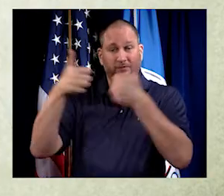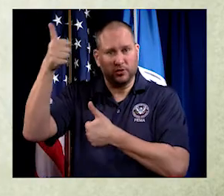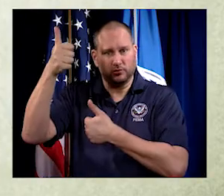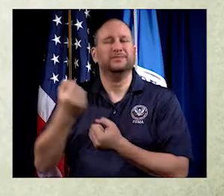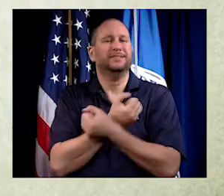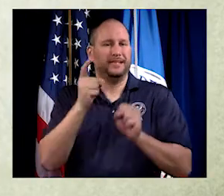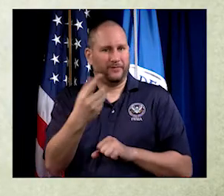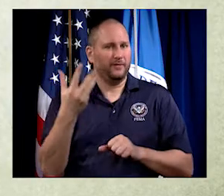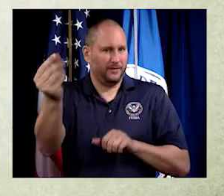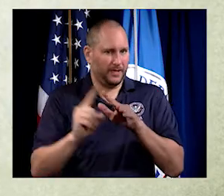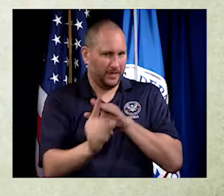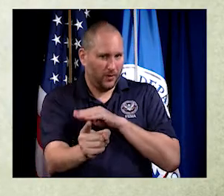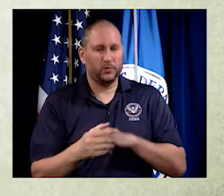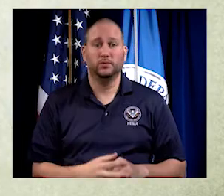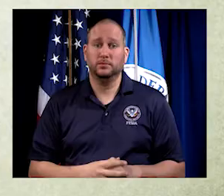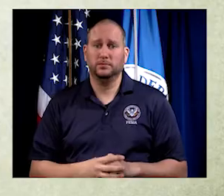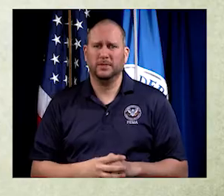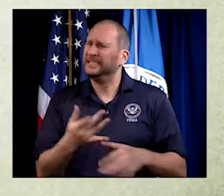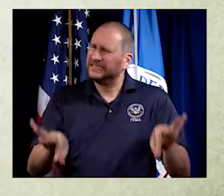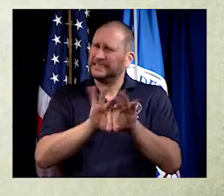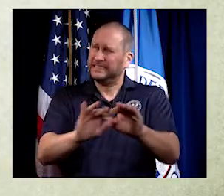emergency officials that it is safe for you to leave.